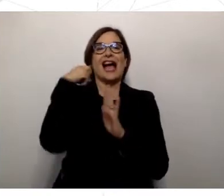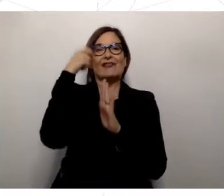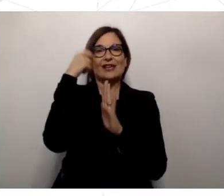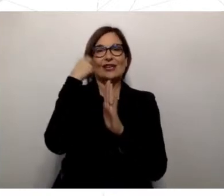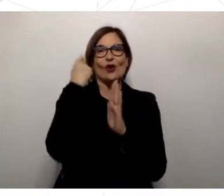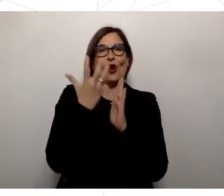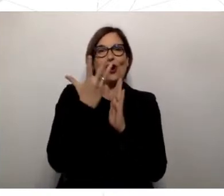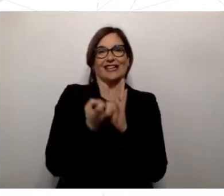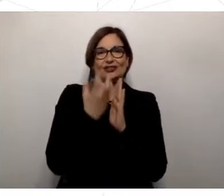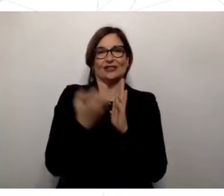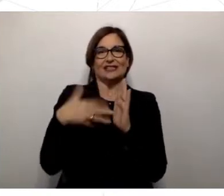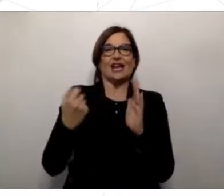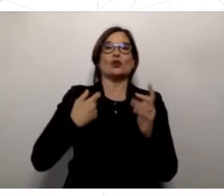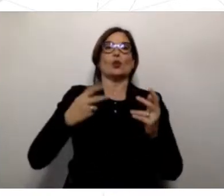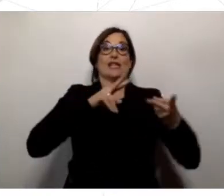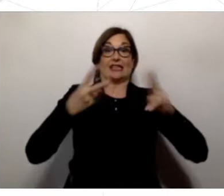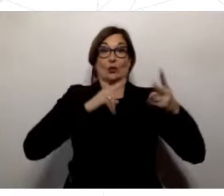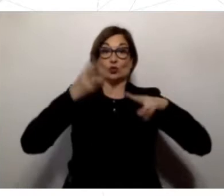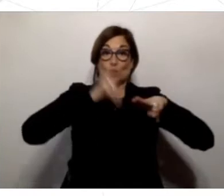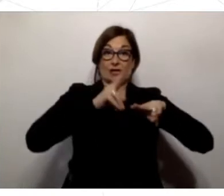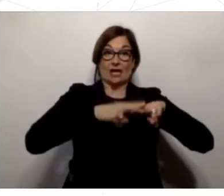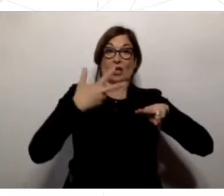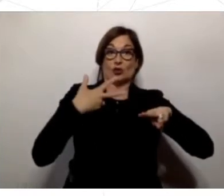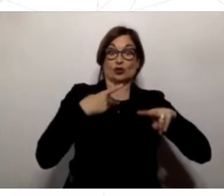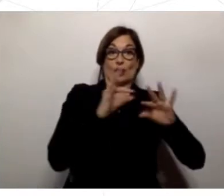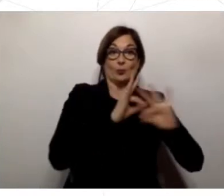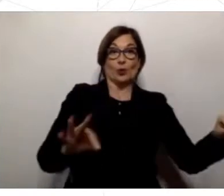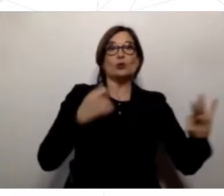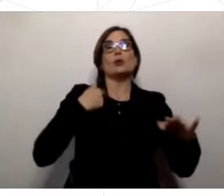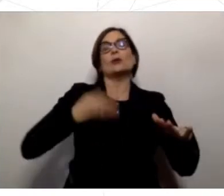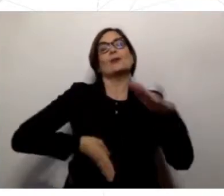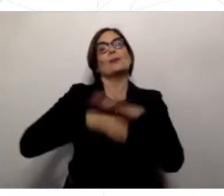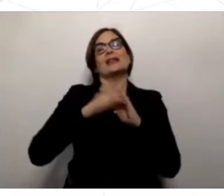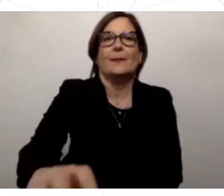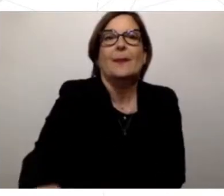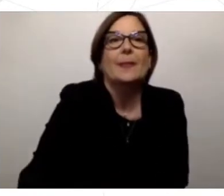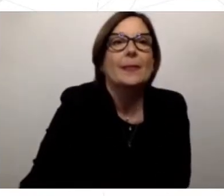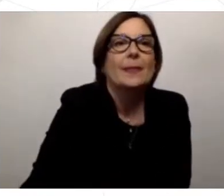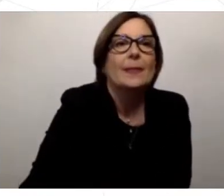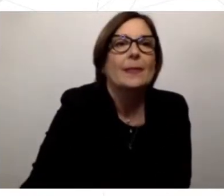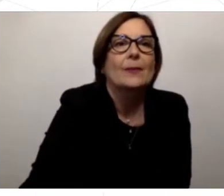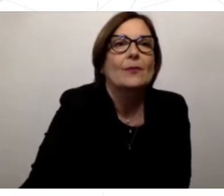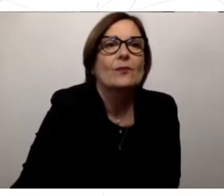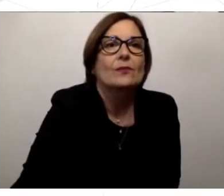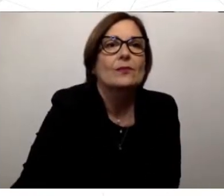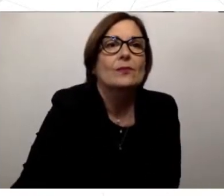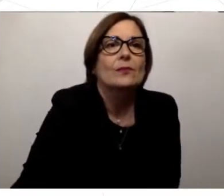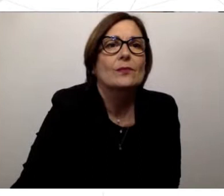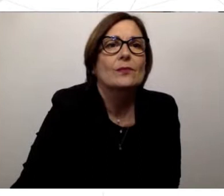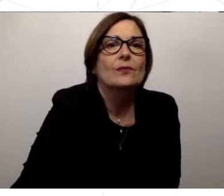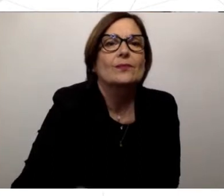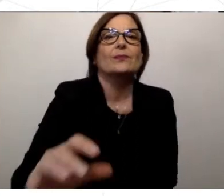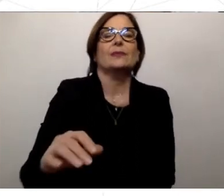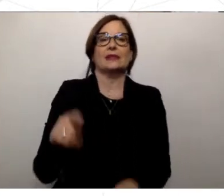la traduzione in italiano, e perciò io partirei subito con il primo contenuto. The Inclusive Tech